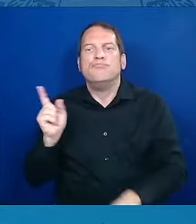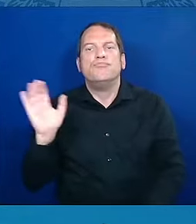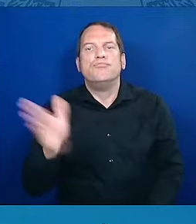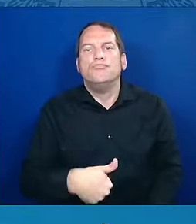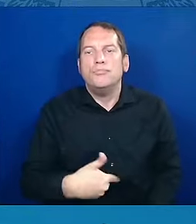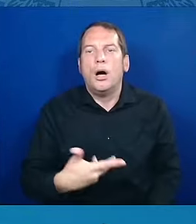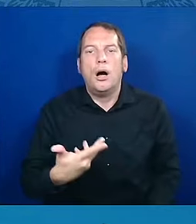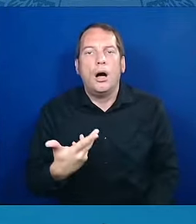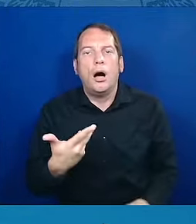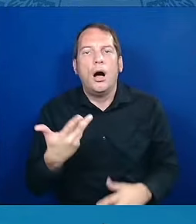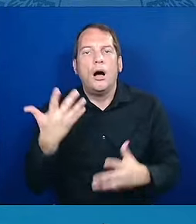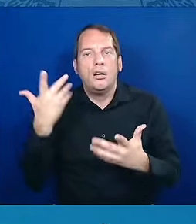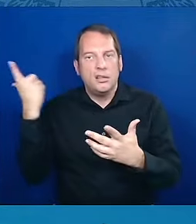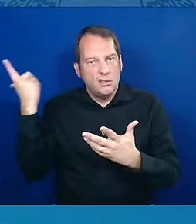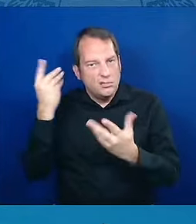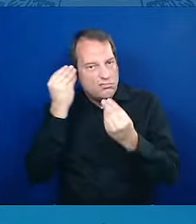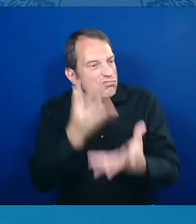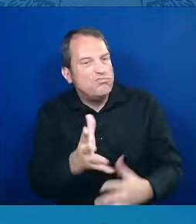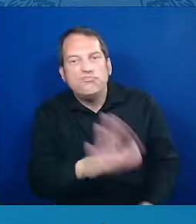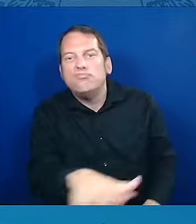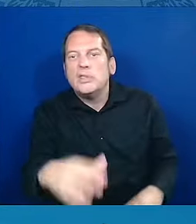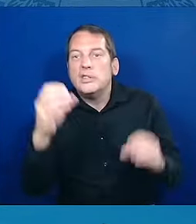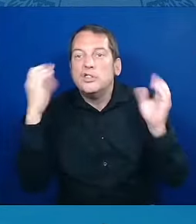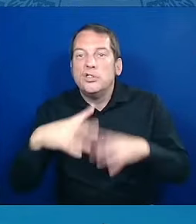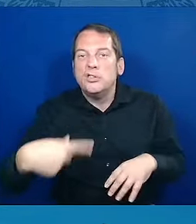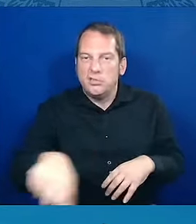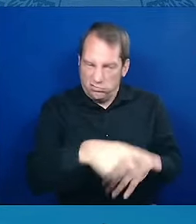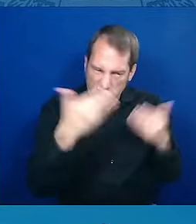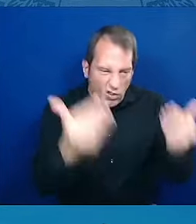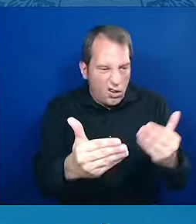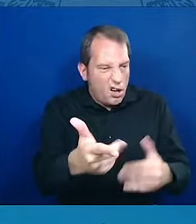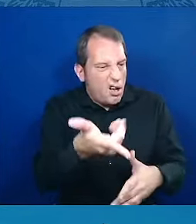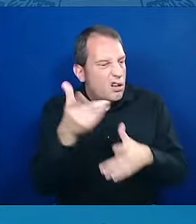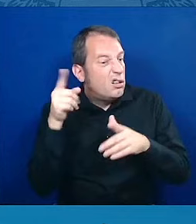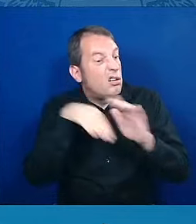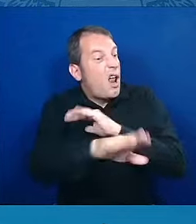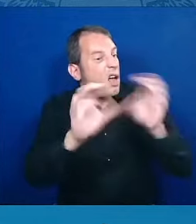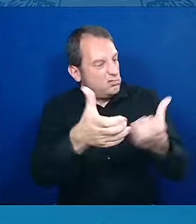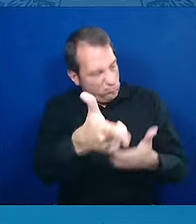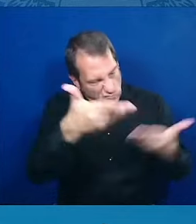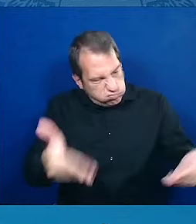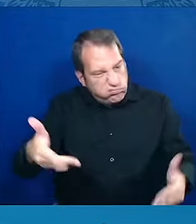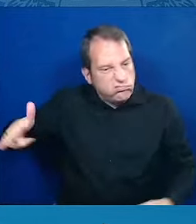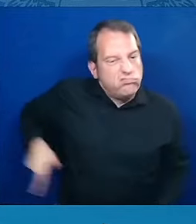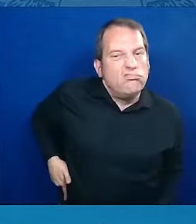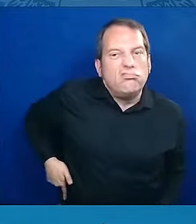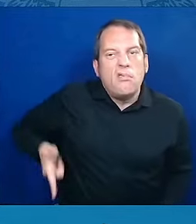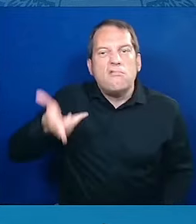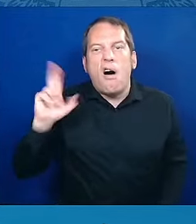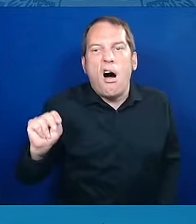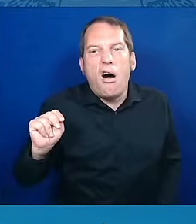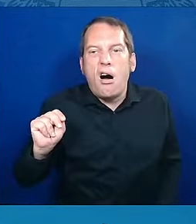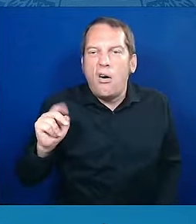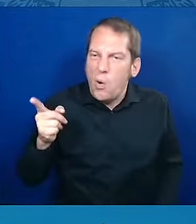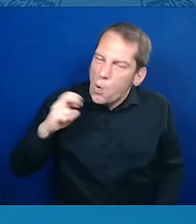While they refuse to pass common sense gun safety laws.